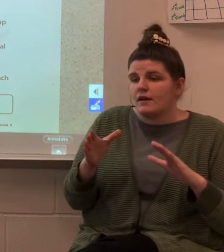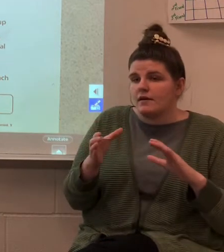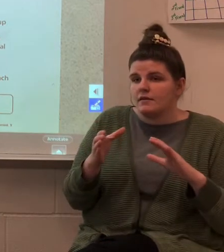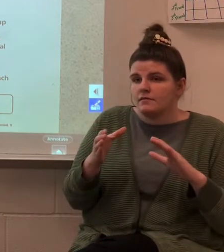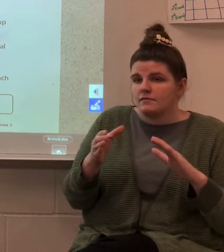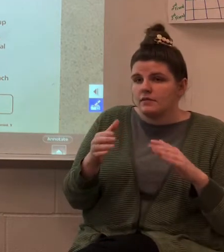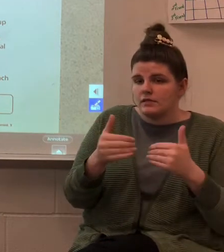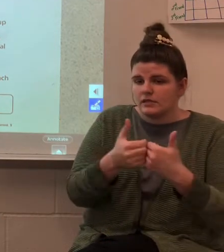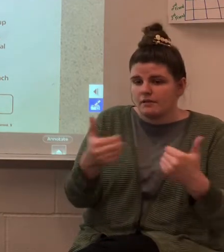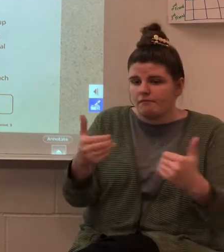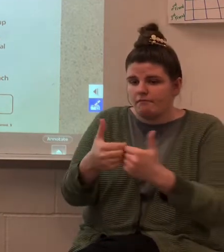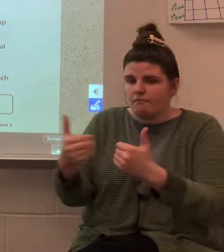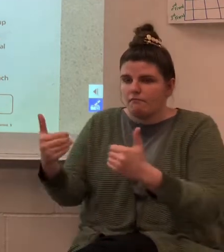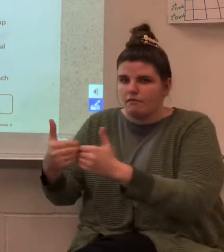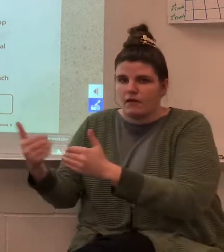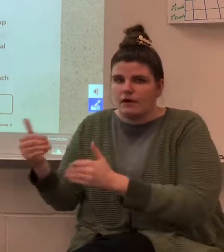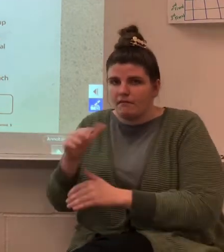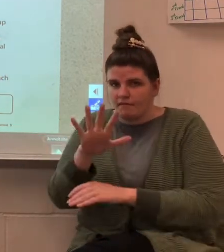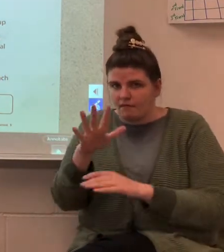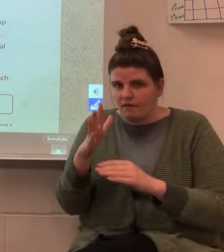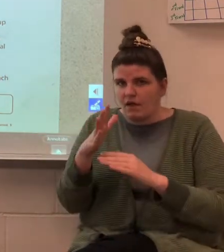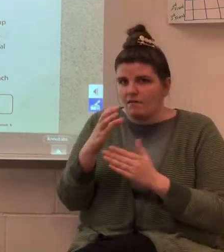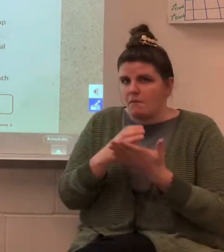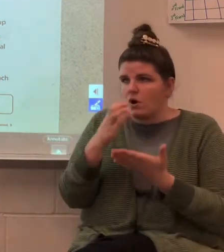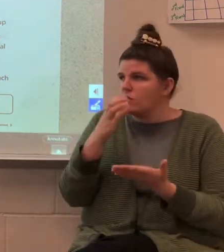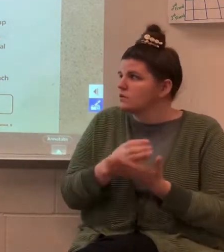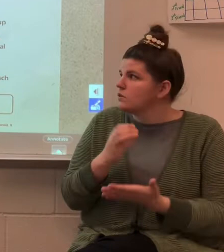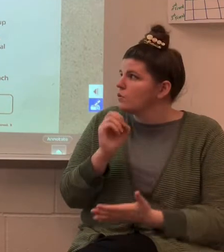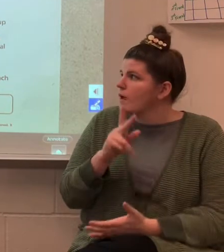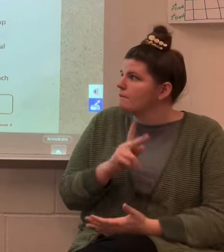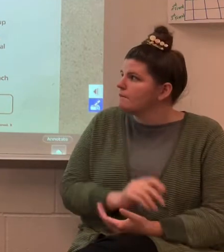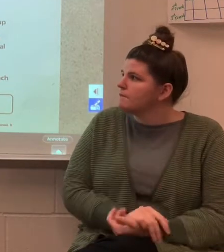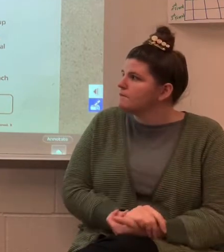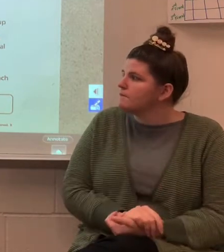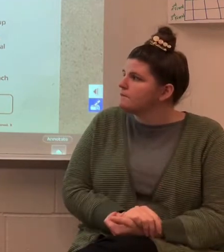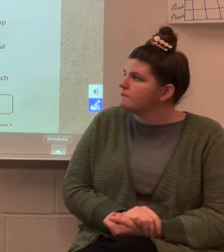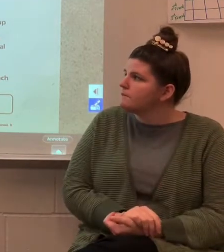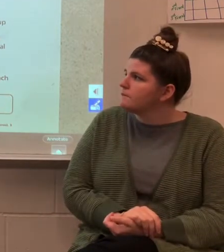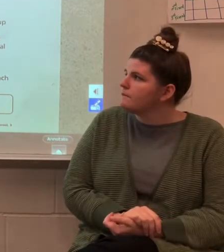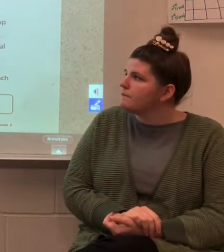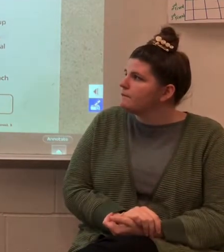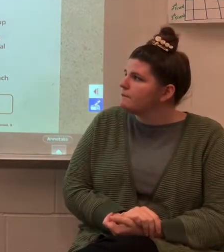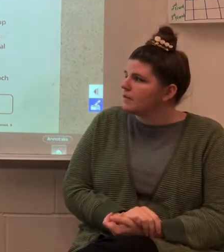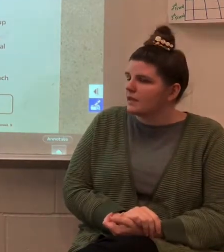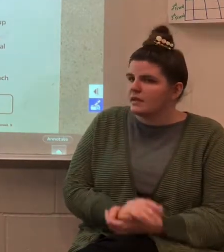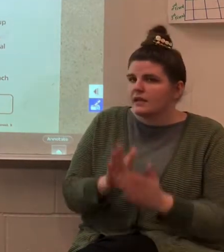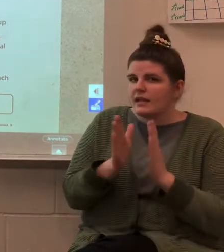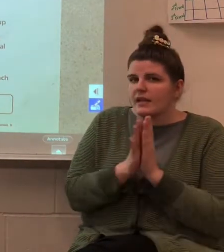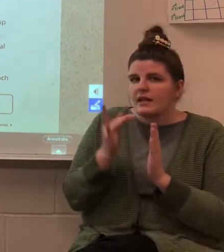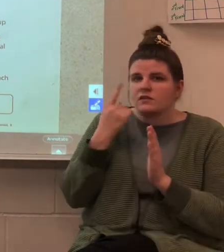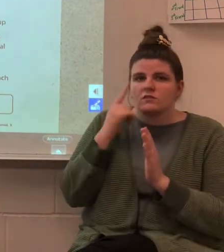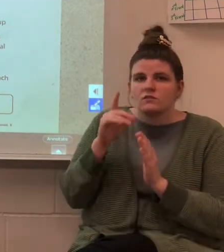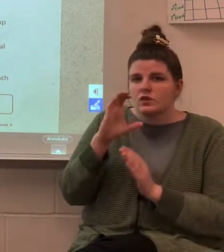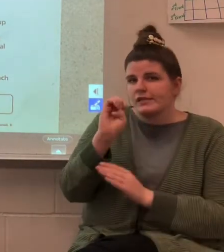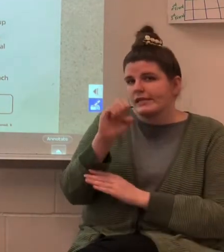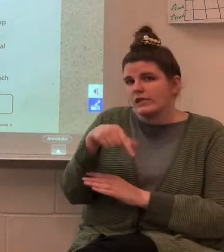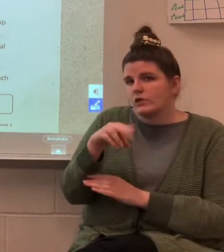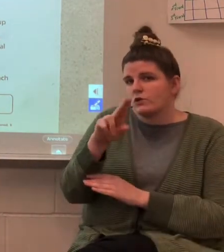5 bottles, okay? And all it asked for was an equation, so we don't even have to solve this